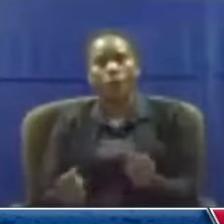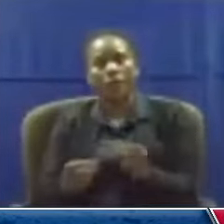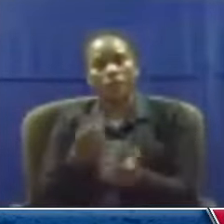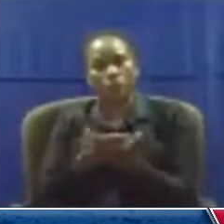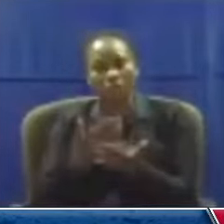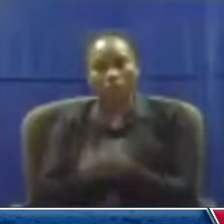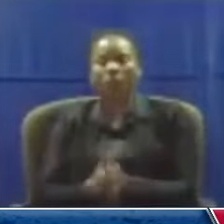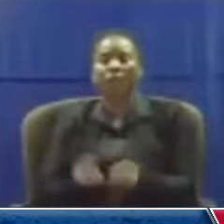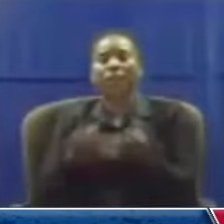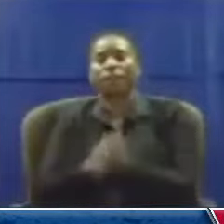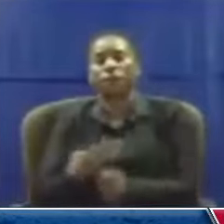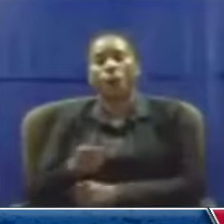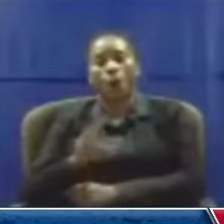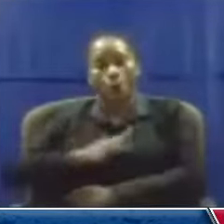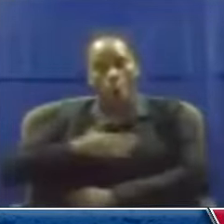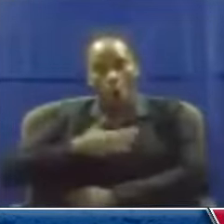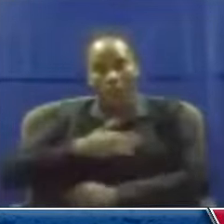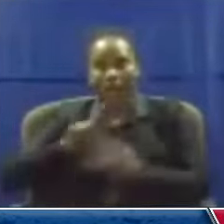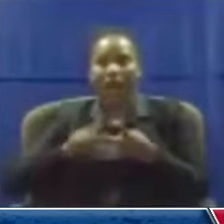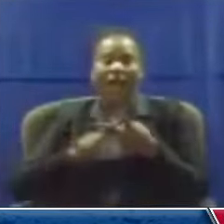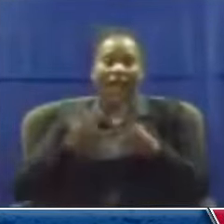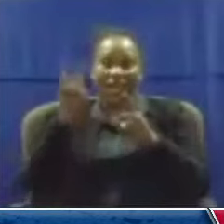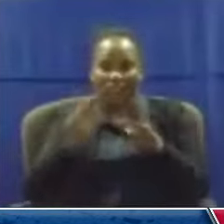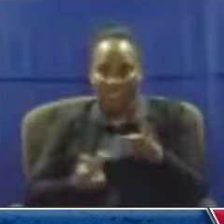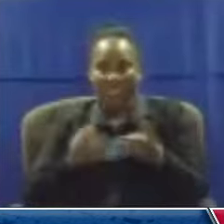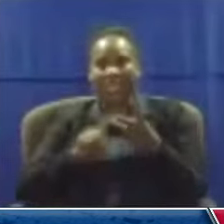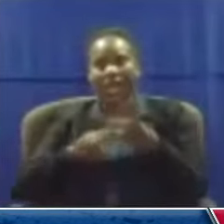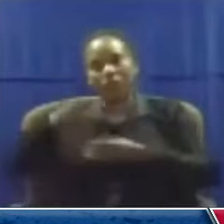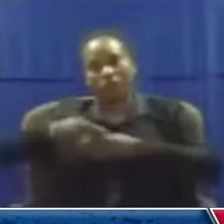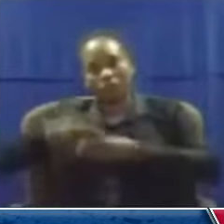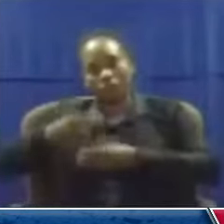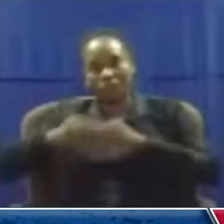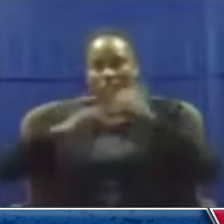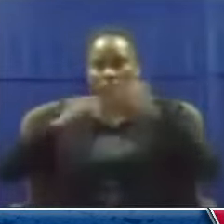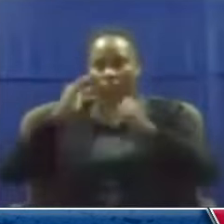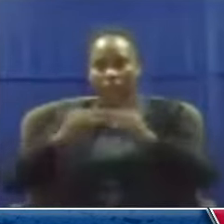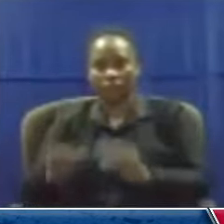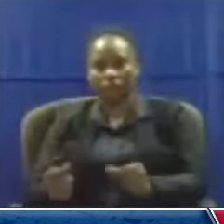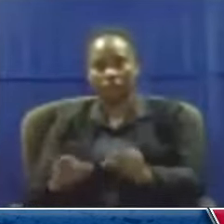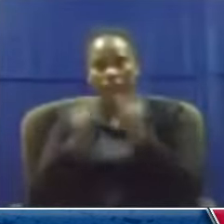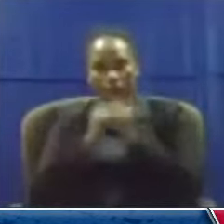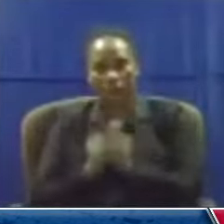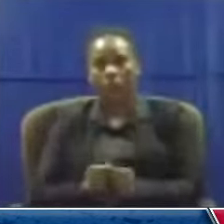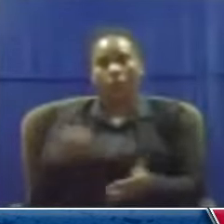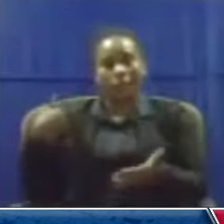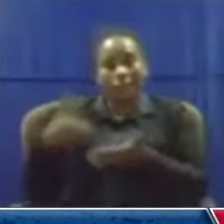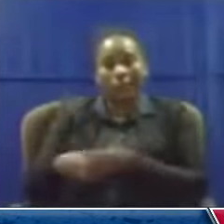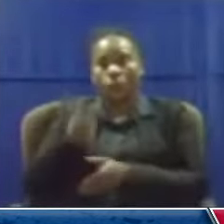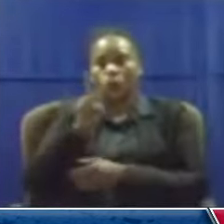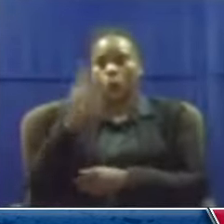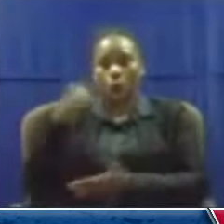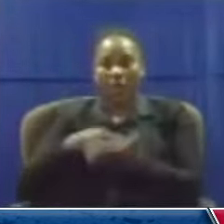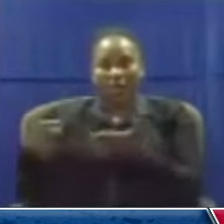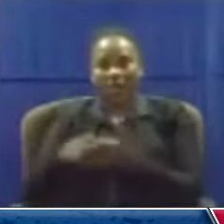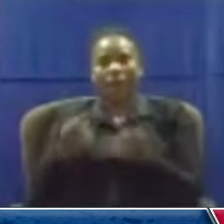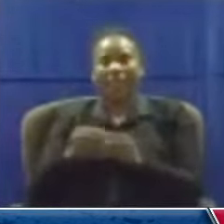water, electricity, and sanitation infrastructure. It's been over 2 weeks now, and there are still far too